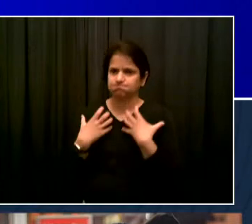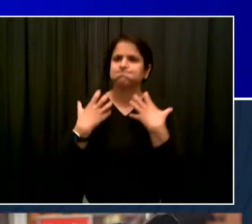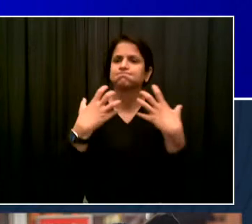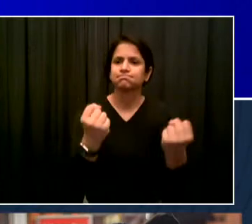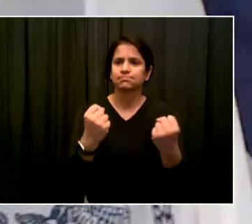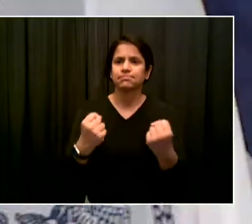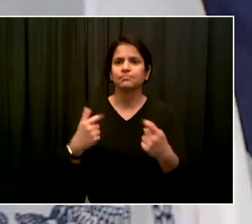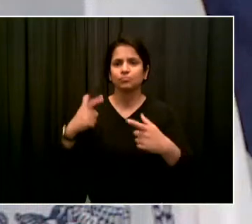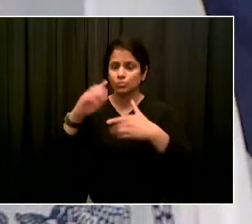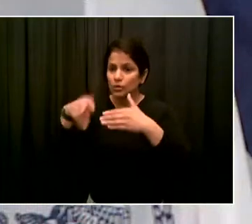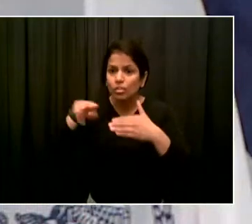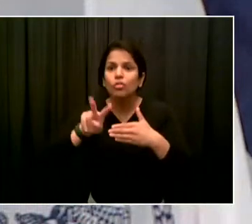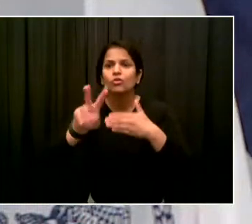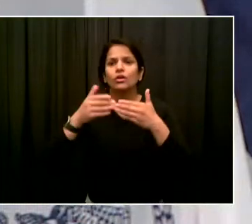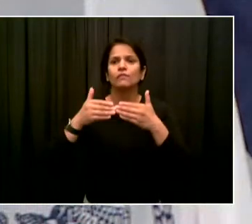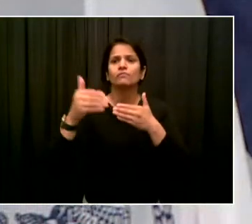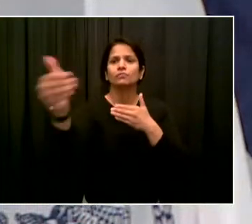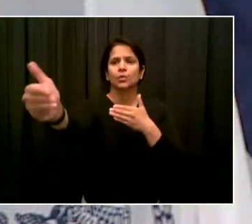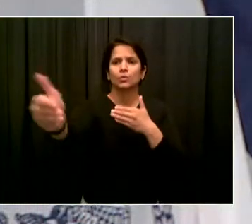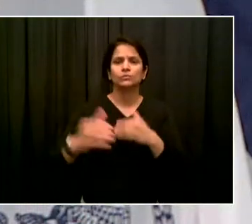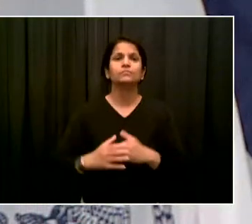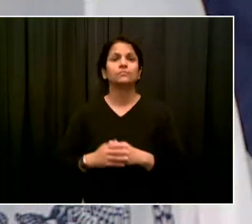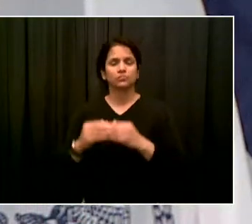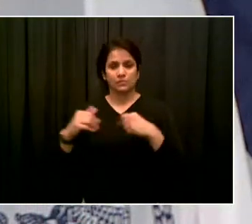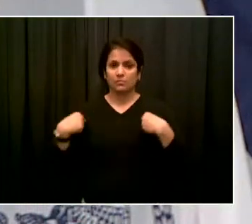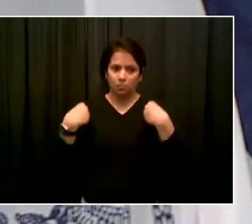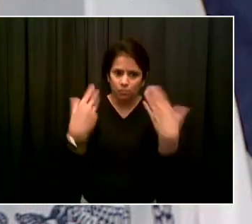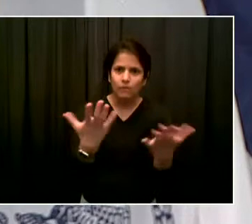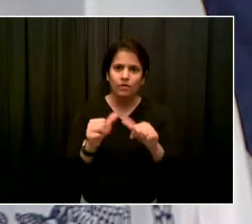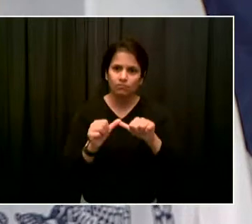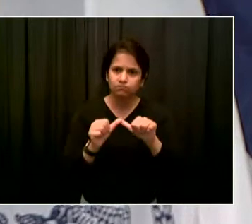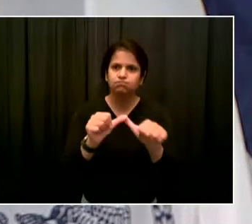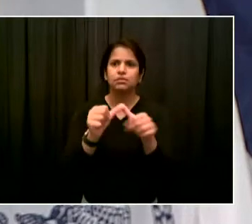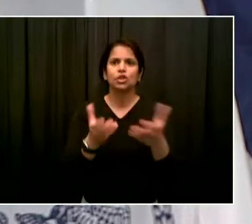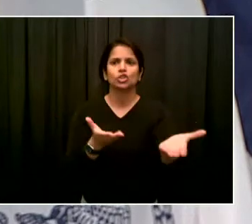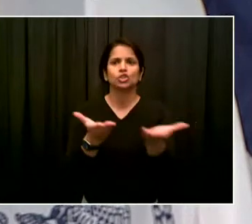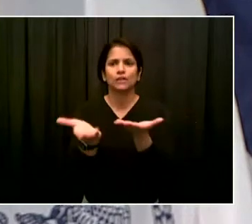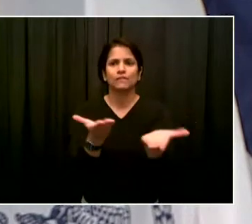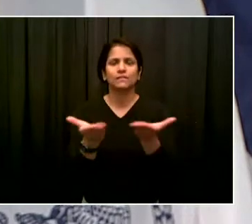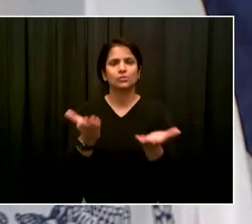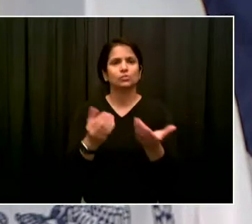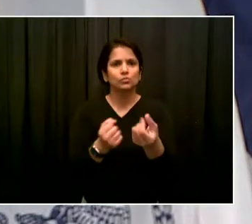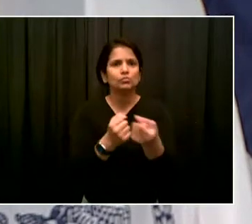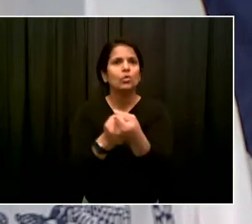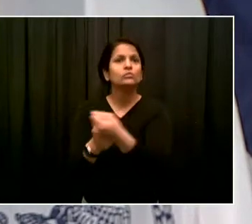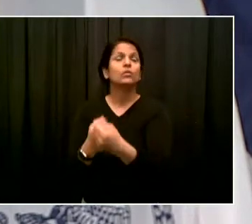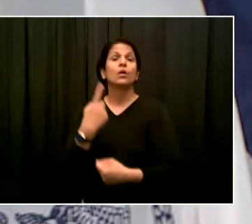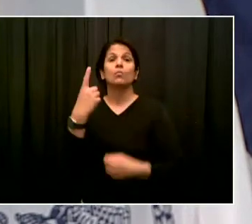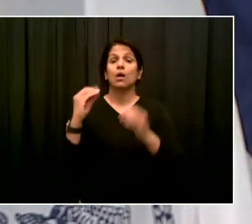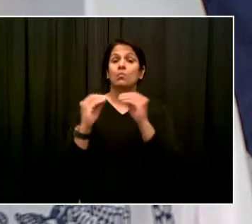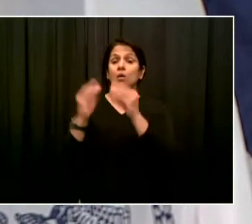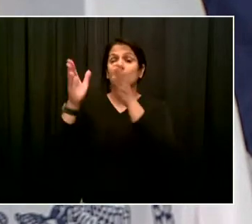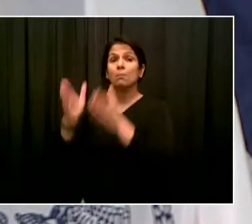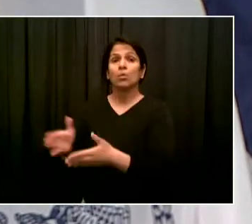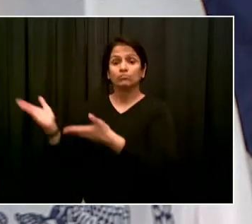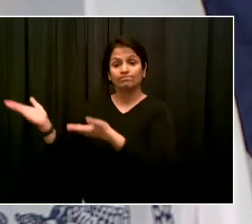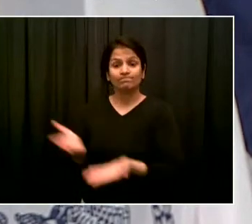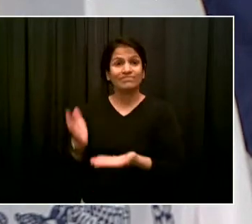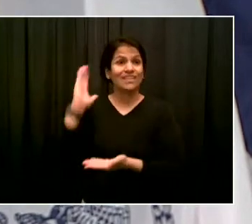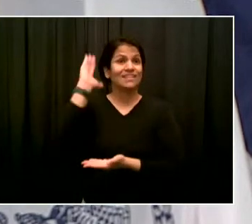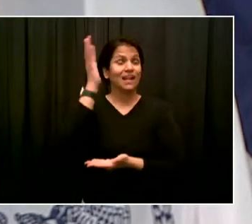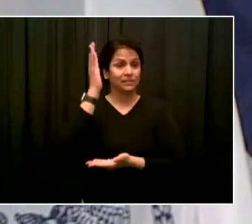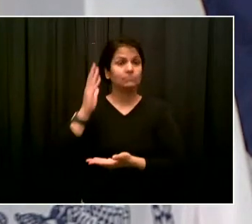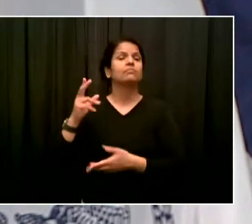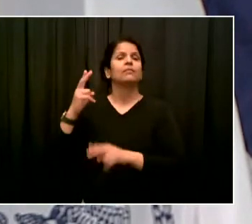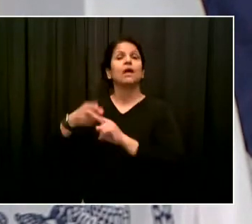manner. Now, I want you to hear from someone who really believes in this approach, who's particularly been a strong voice for ensuring that mental